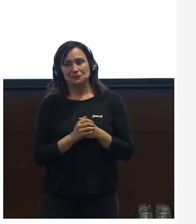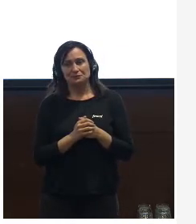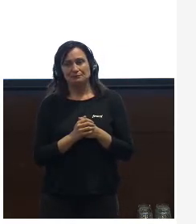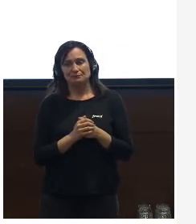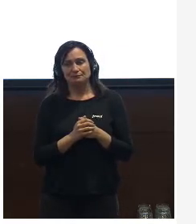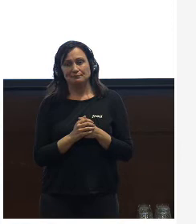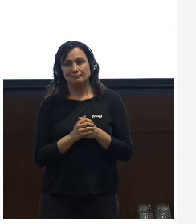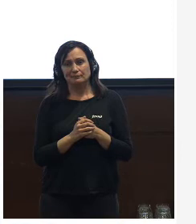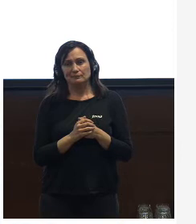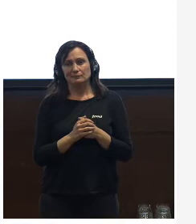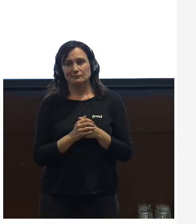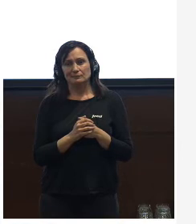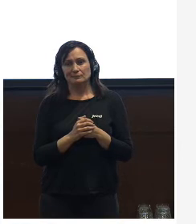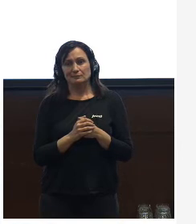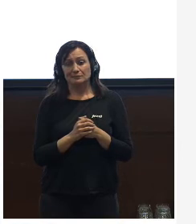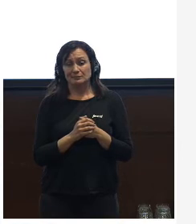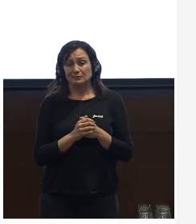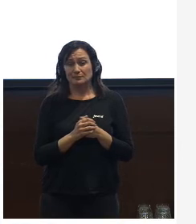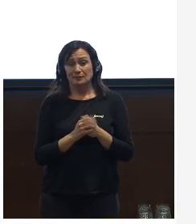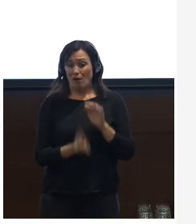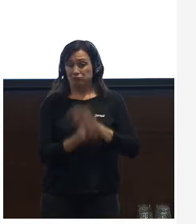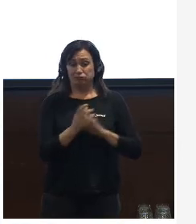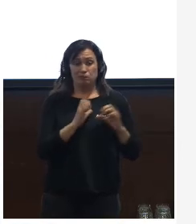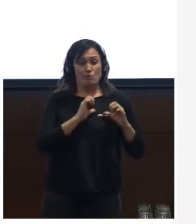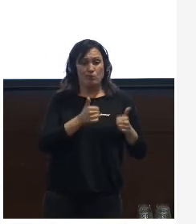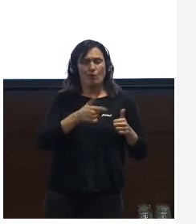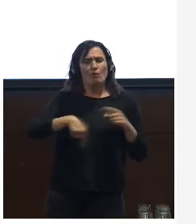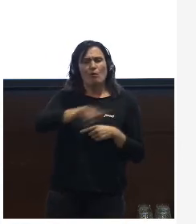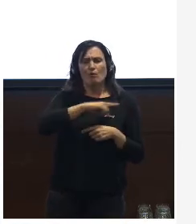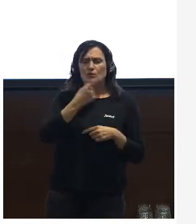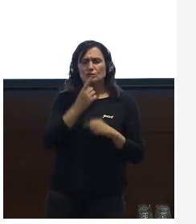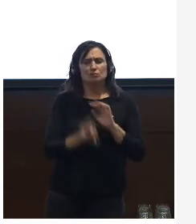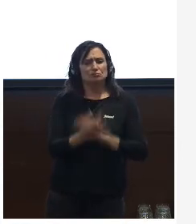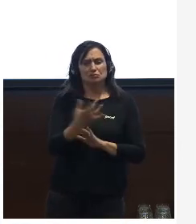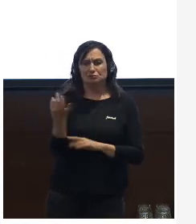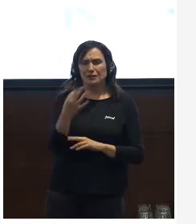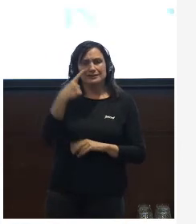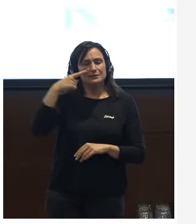What we've been doing from the beginning is create tailor-made accessible experiences